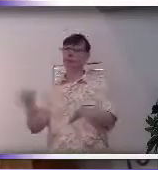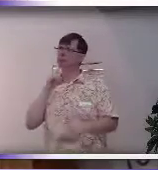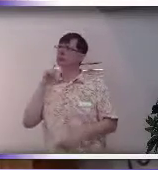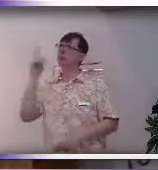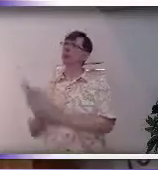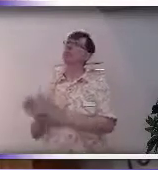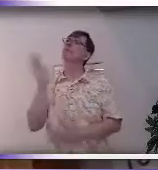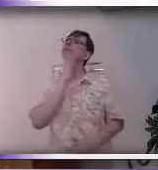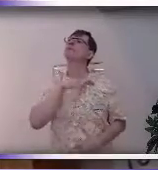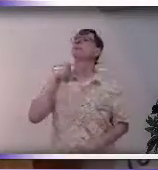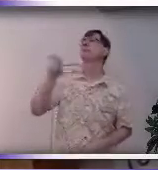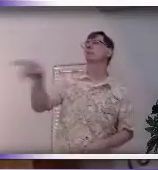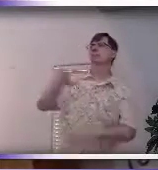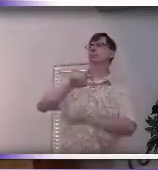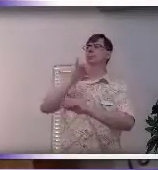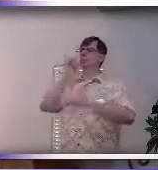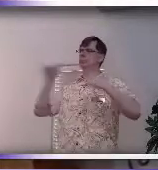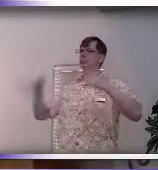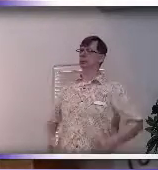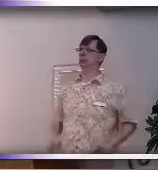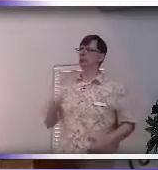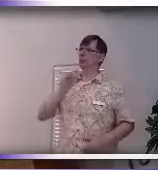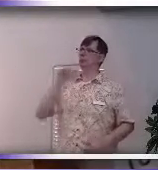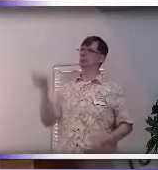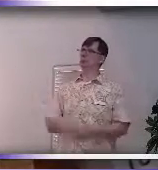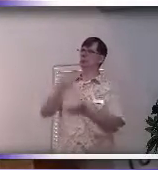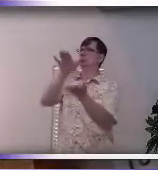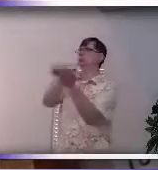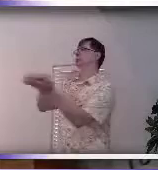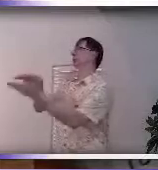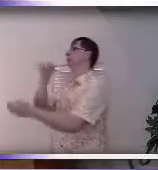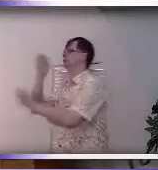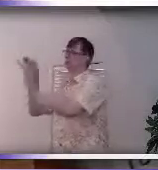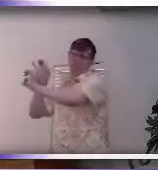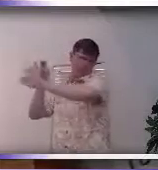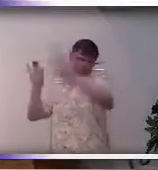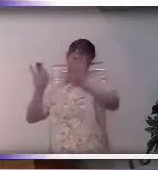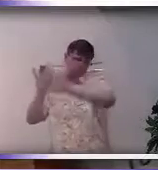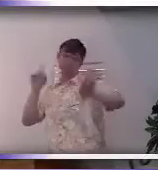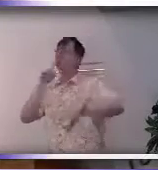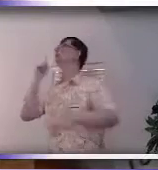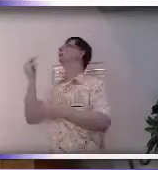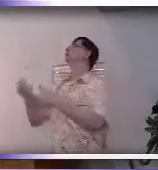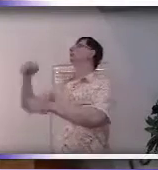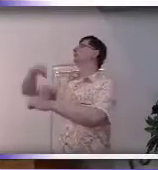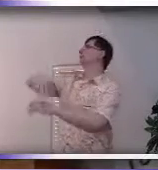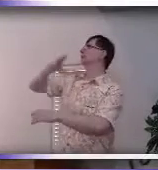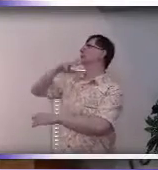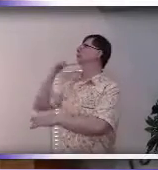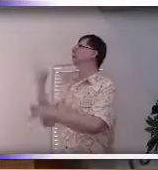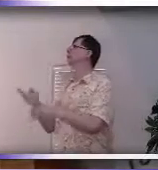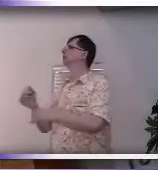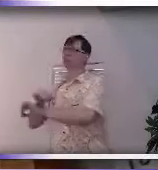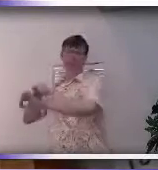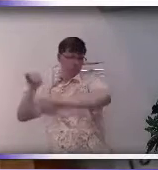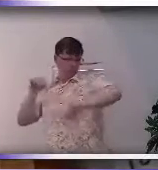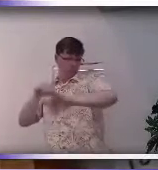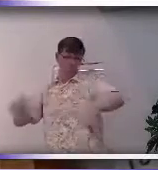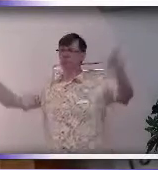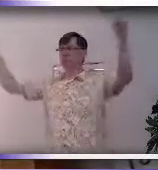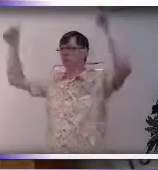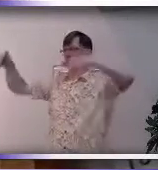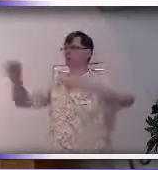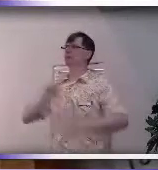and you cannot get out of life according to this teaching. If you disagree with me, that's fine. You're allowed to disagree here. But I'm